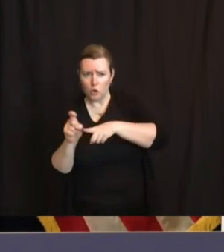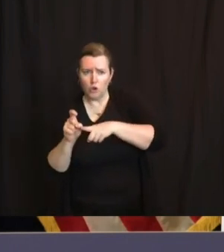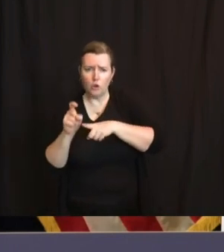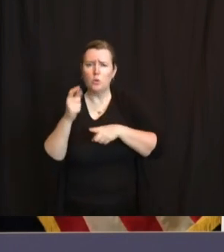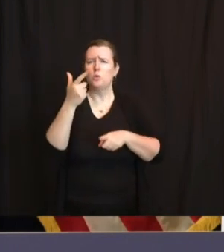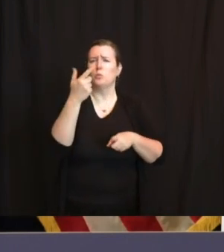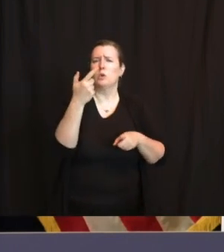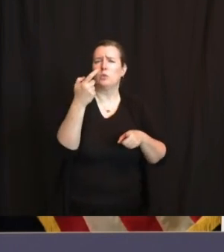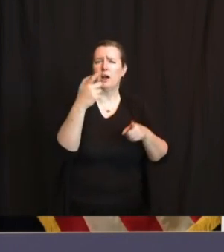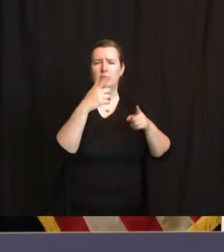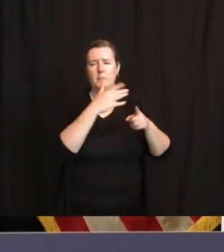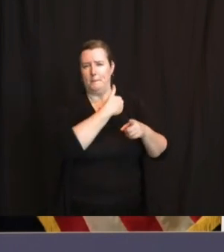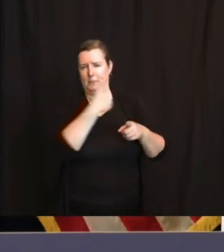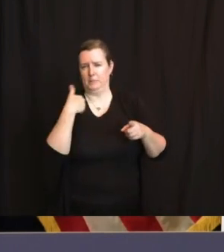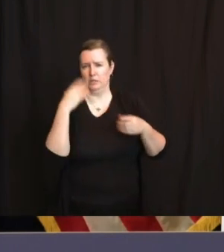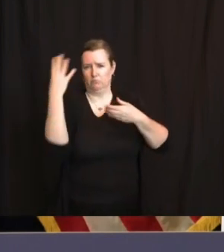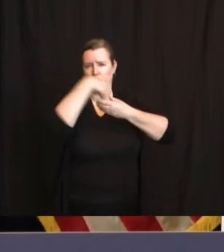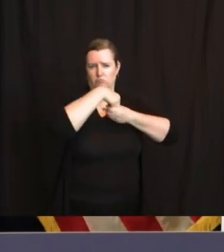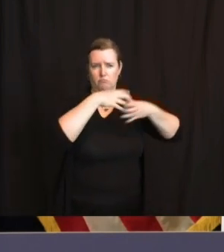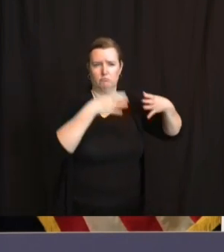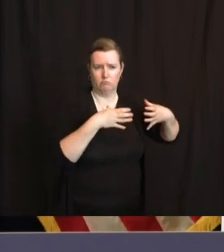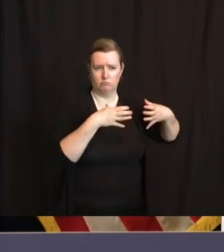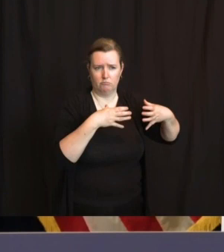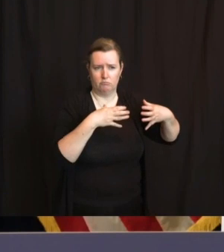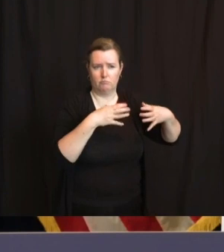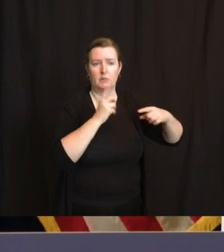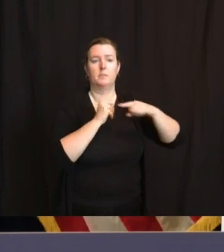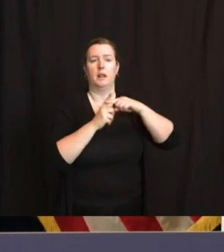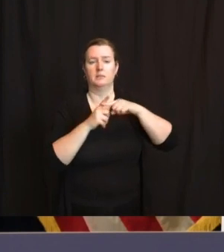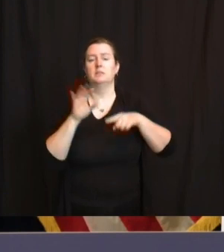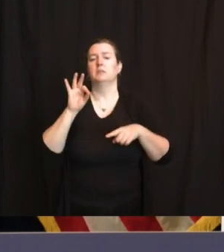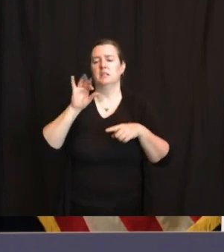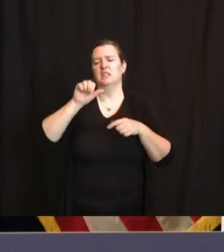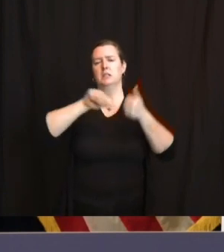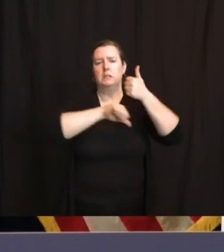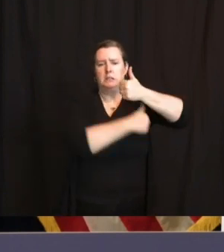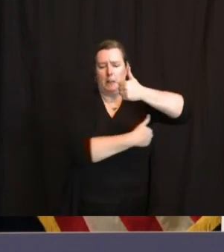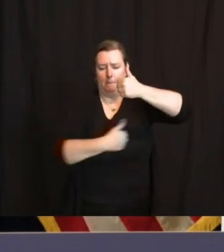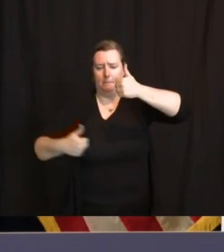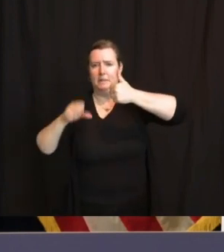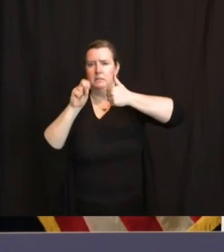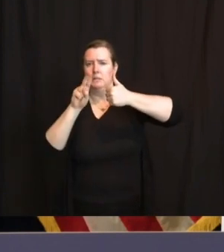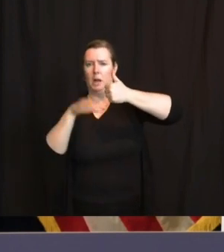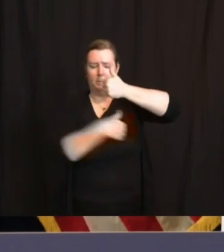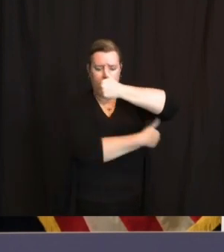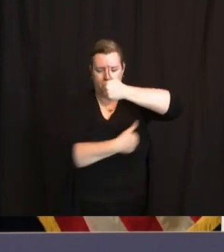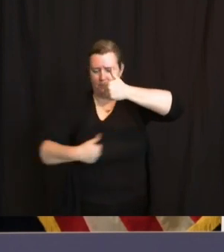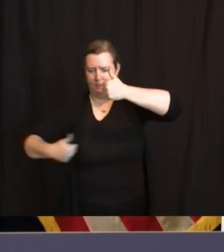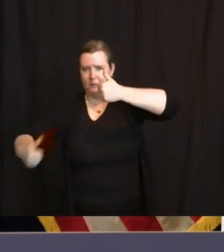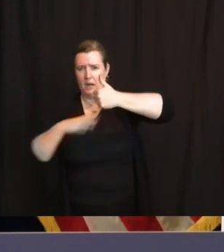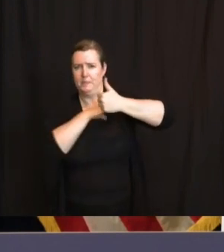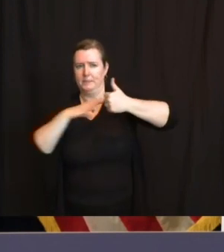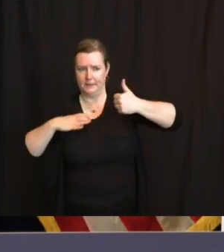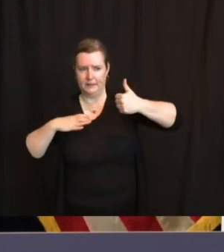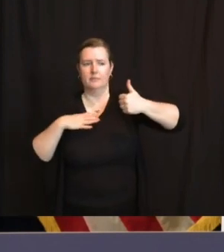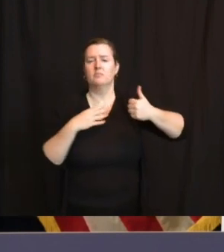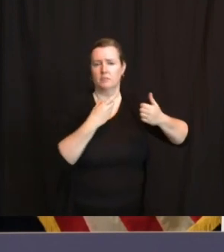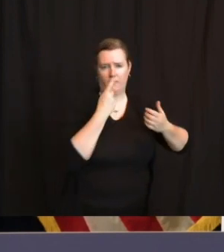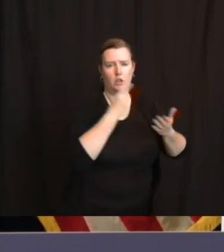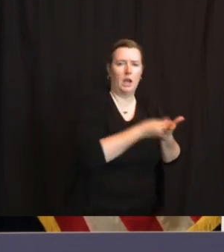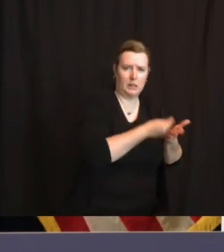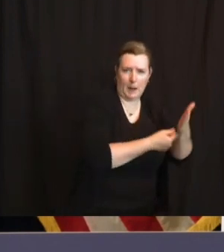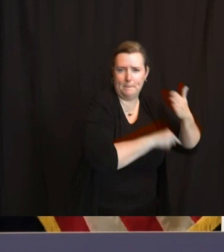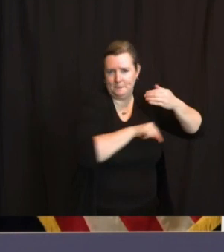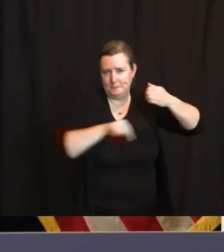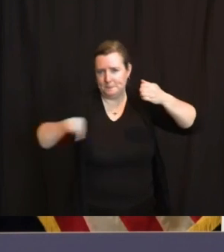sub-councils with very specific remits on the economy. And I think that's basically what,